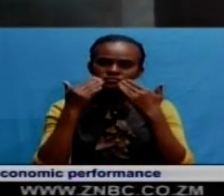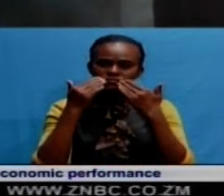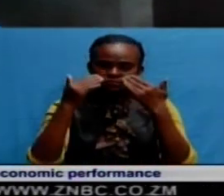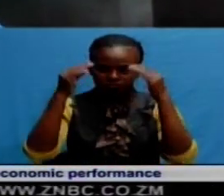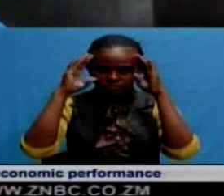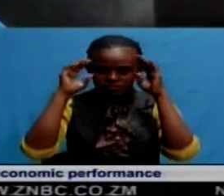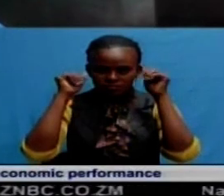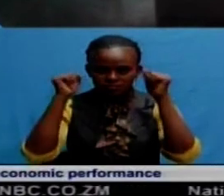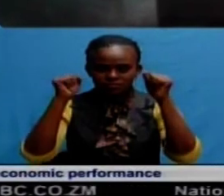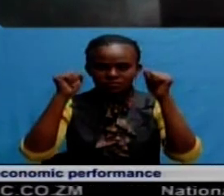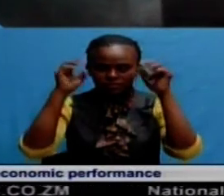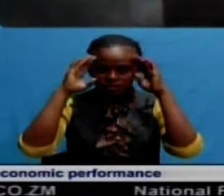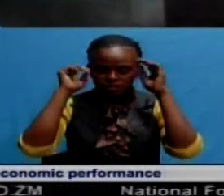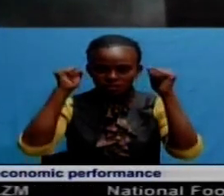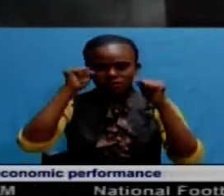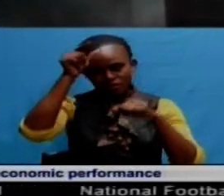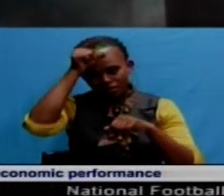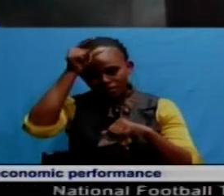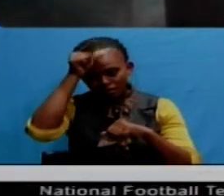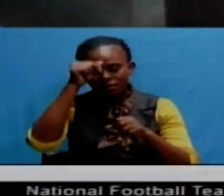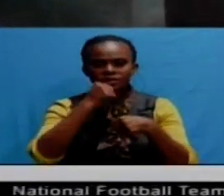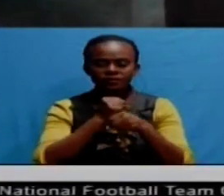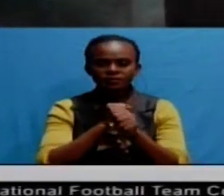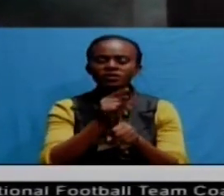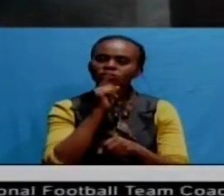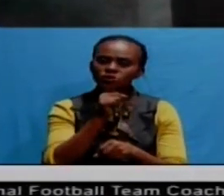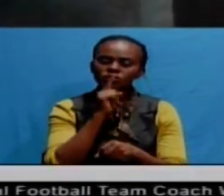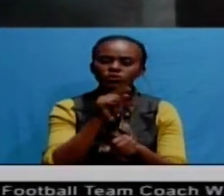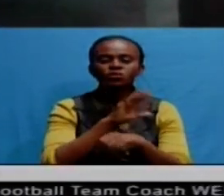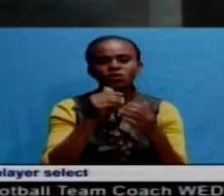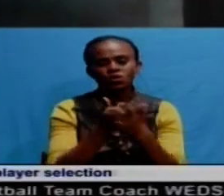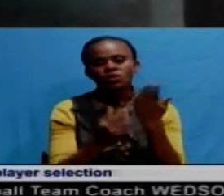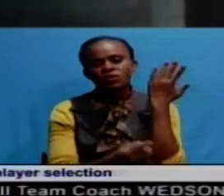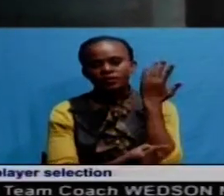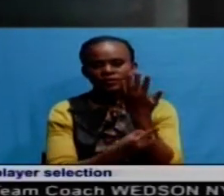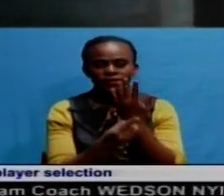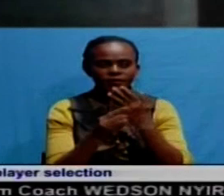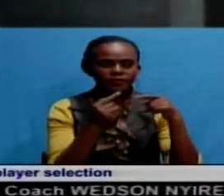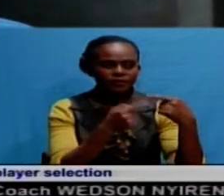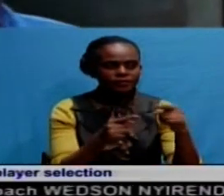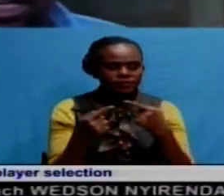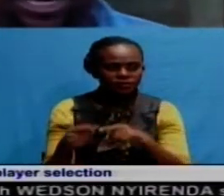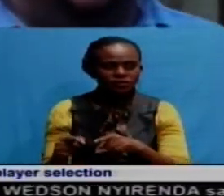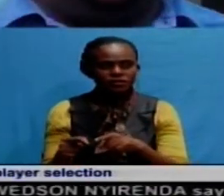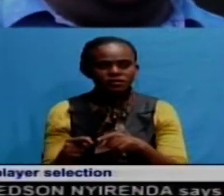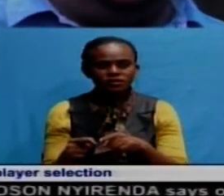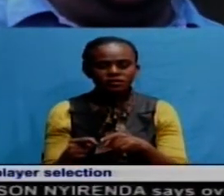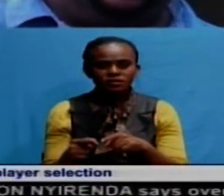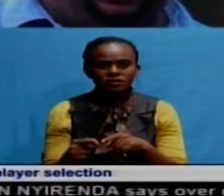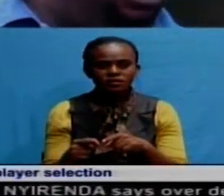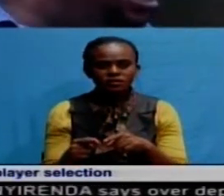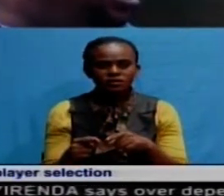President Edgar Chagwalulu, for making sure that nobody is left in development. You know, we had serious